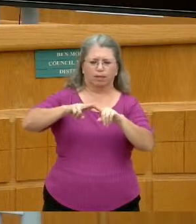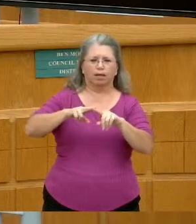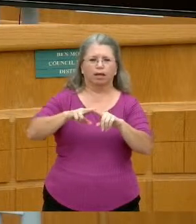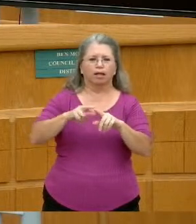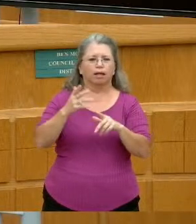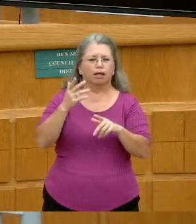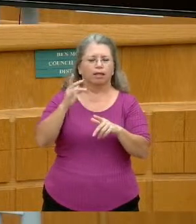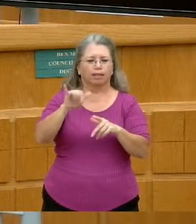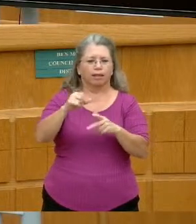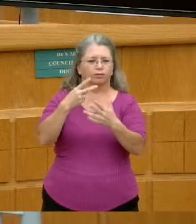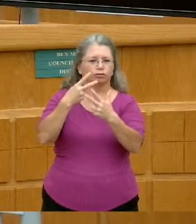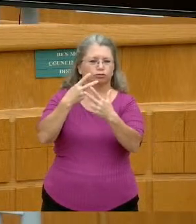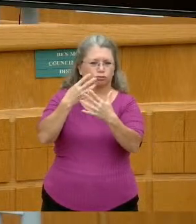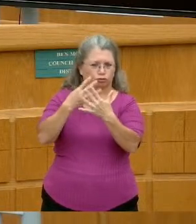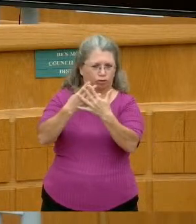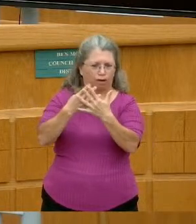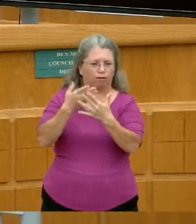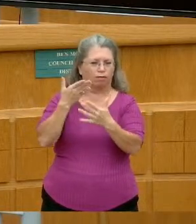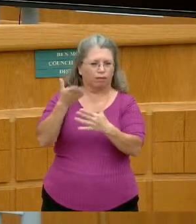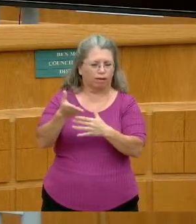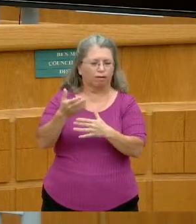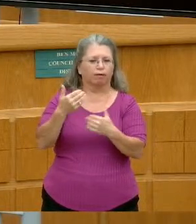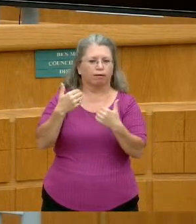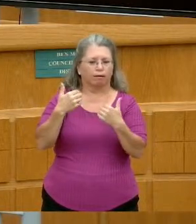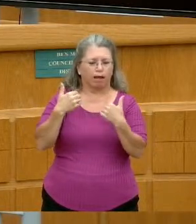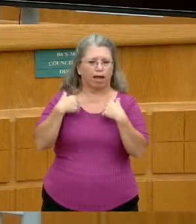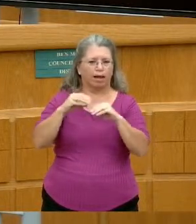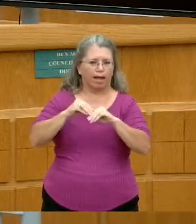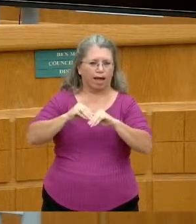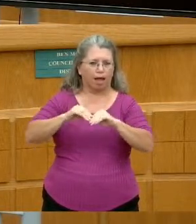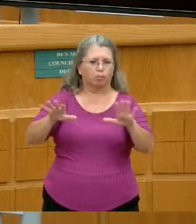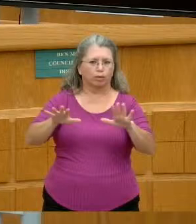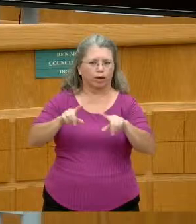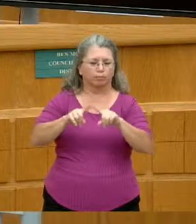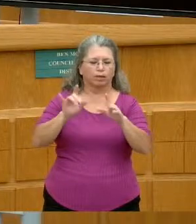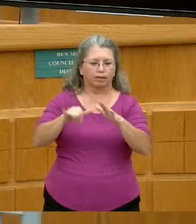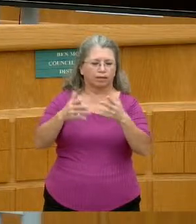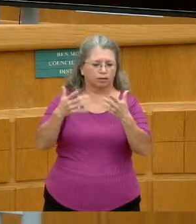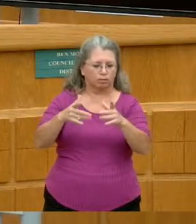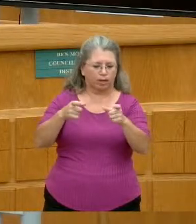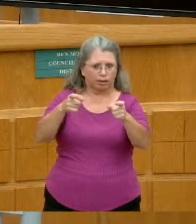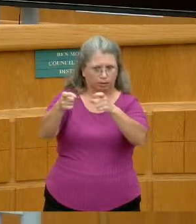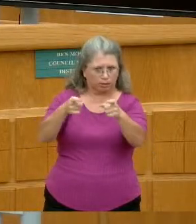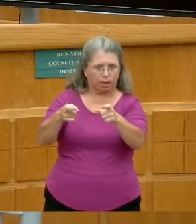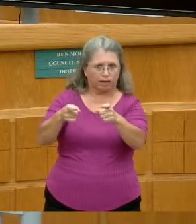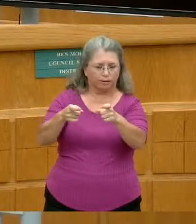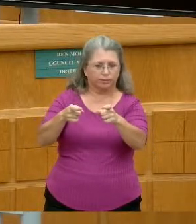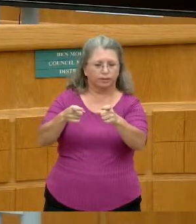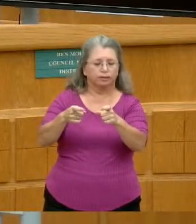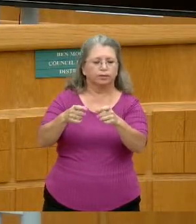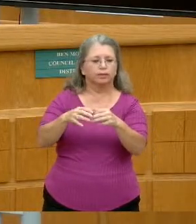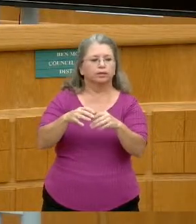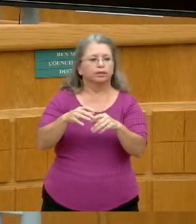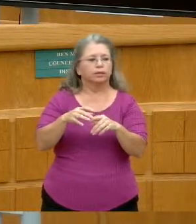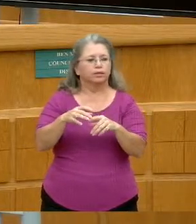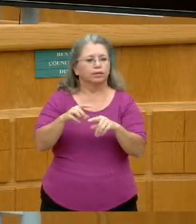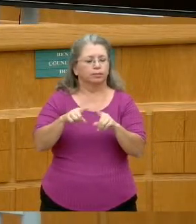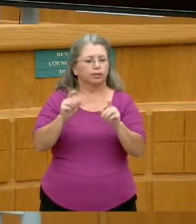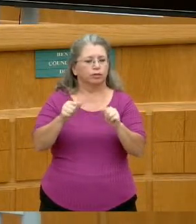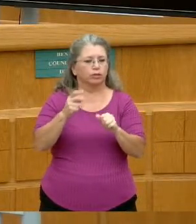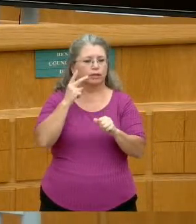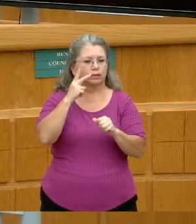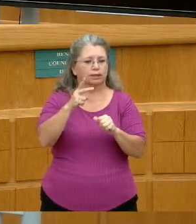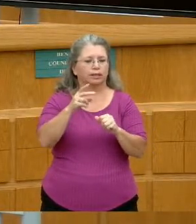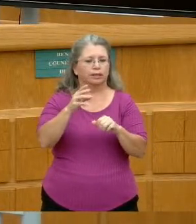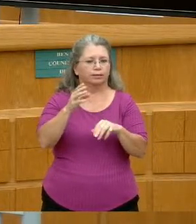in B County that was contained, and so that's the source of the early rise in B County. But you can see that it's on